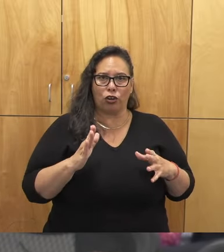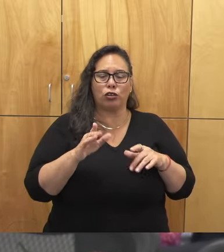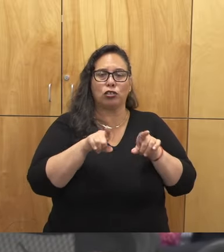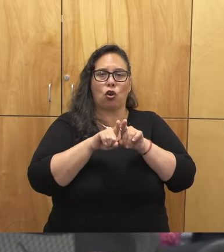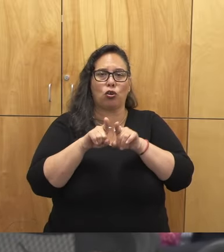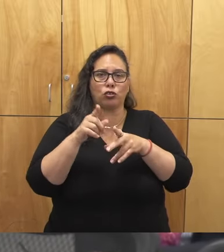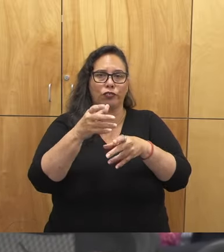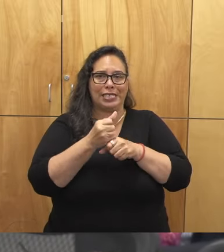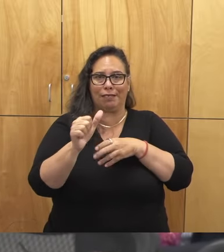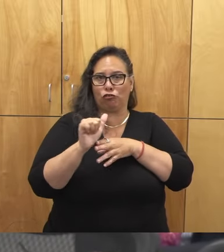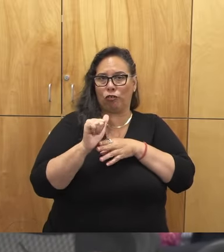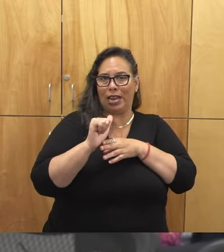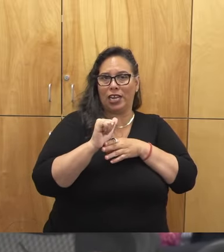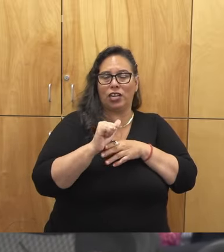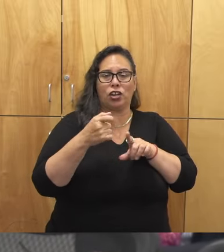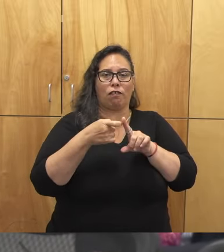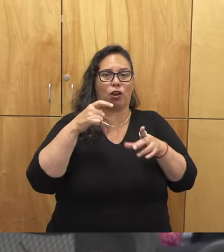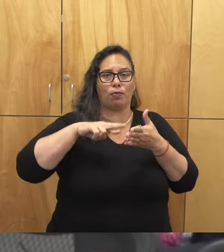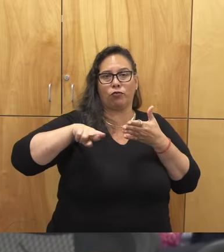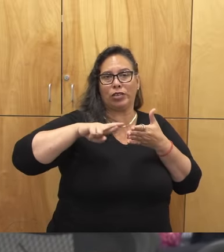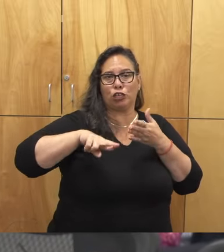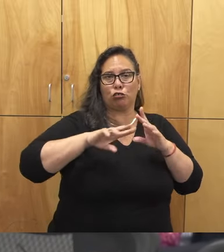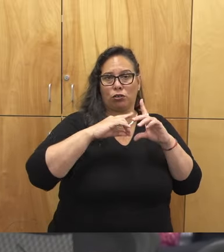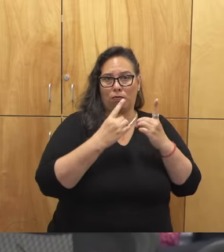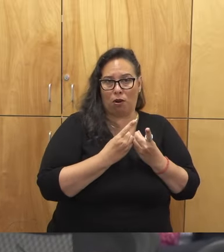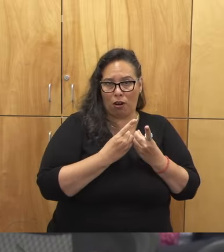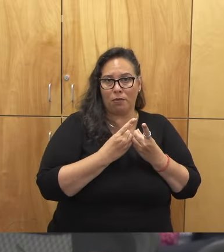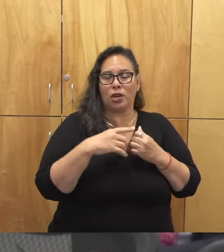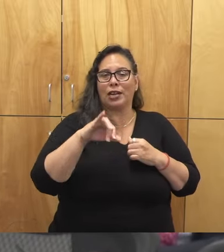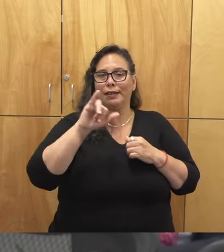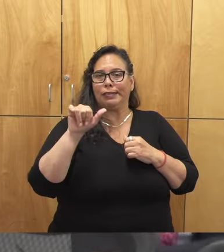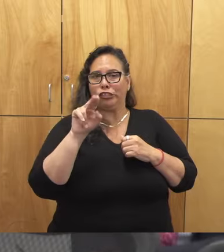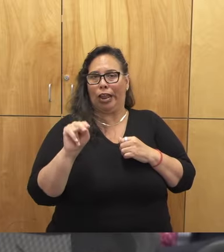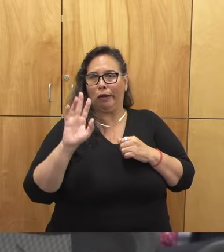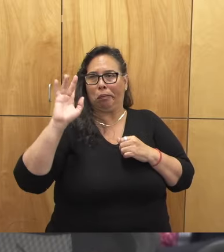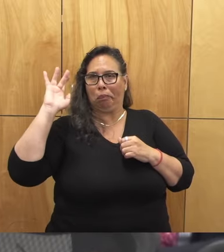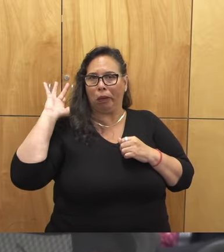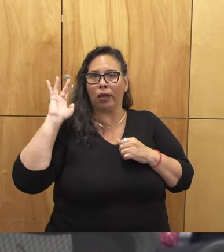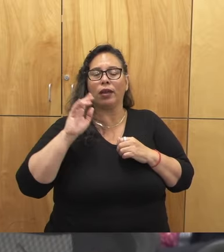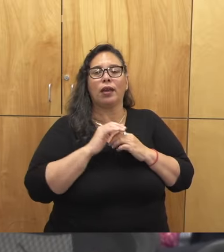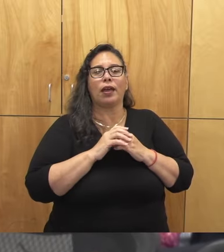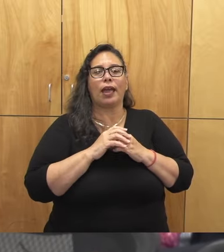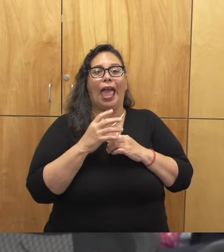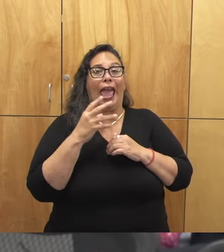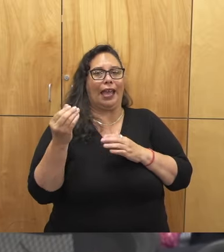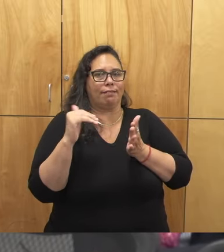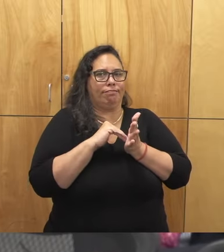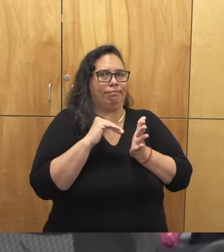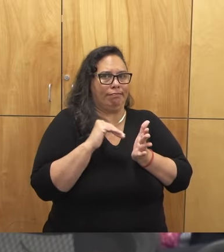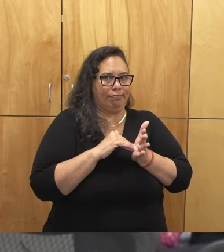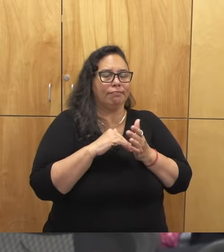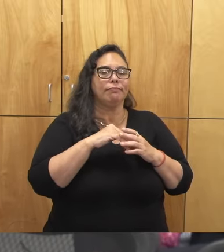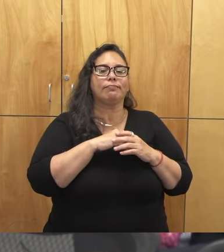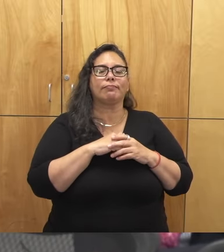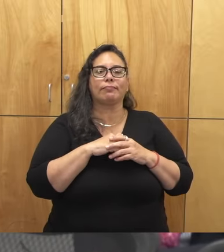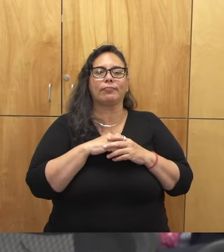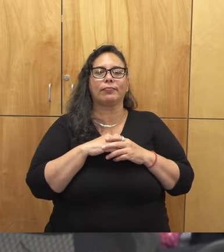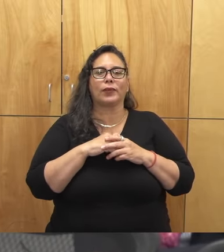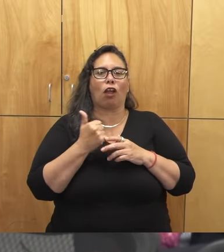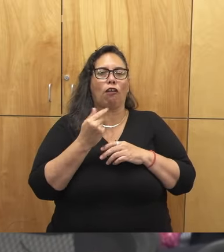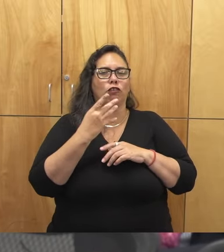also received training from the research department in January and several months after in regards to how can